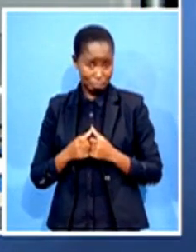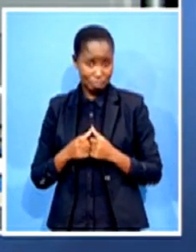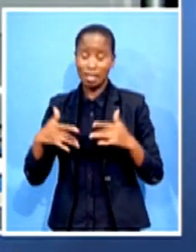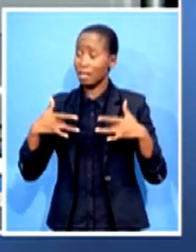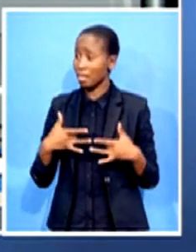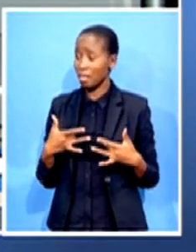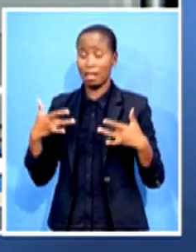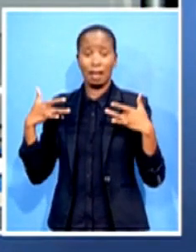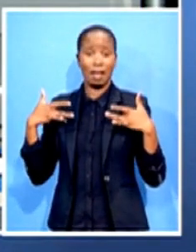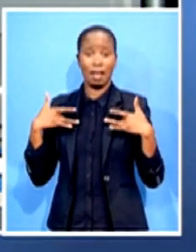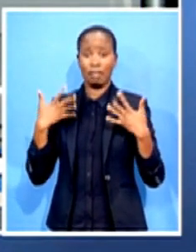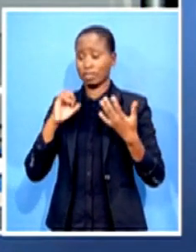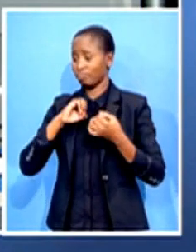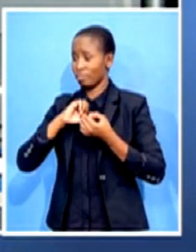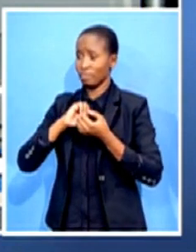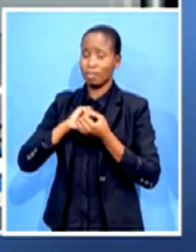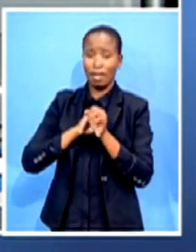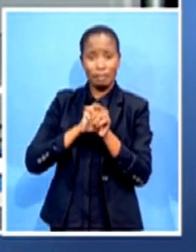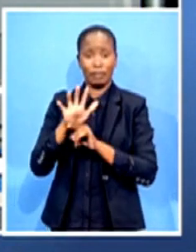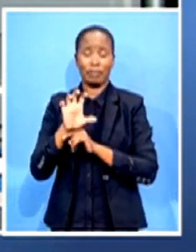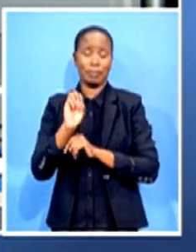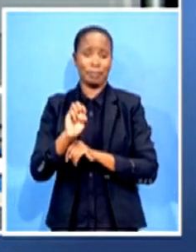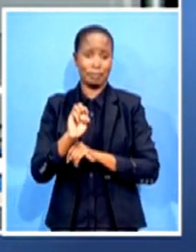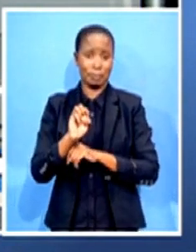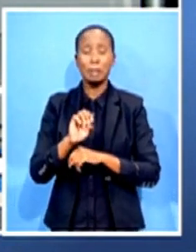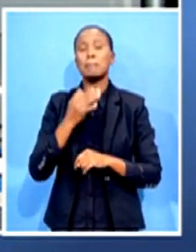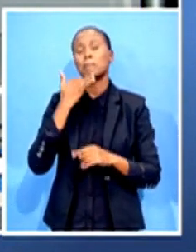about how domestic workers have been affected during this pandemic.